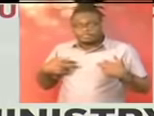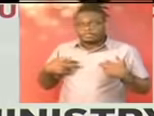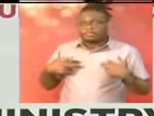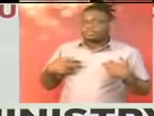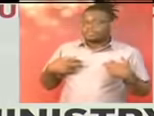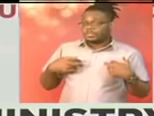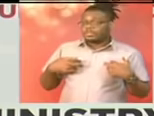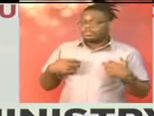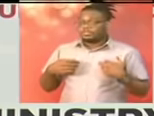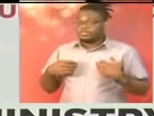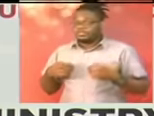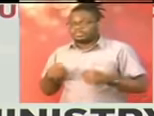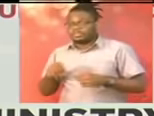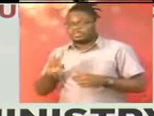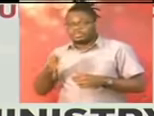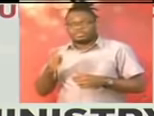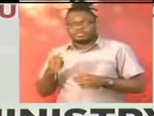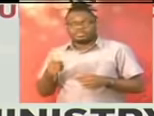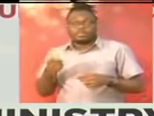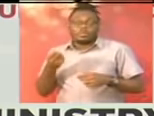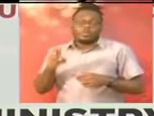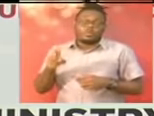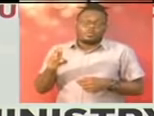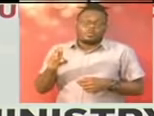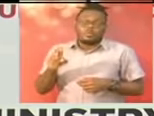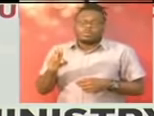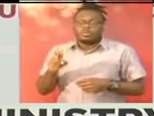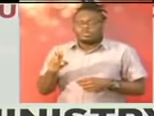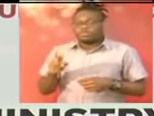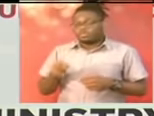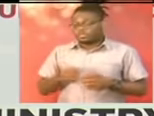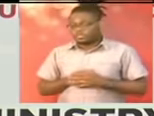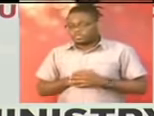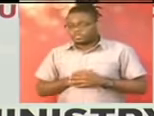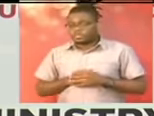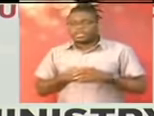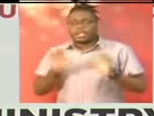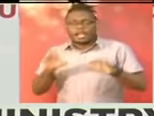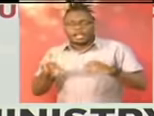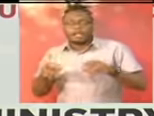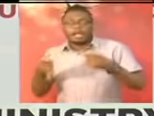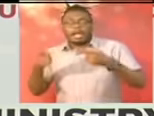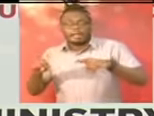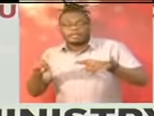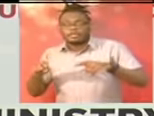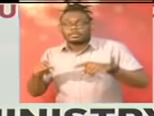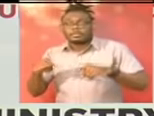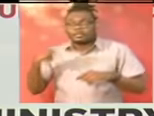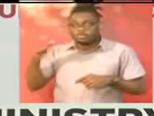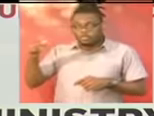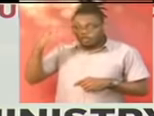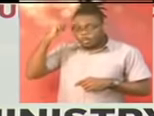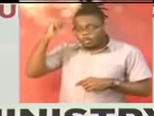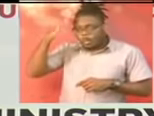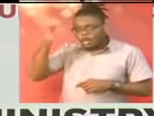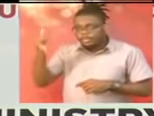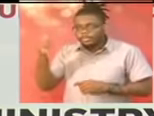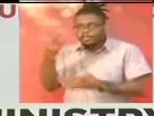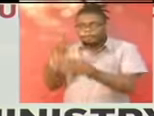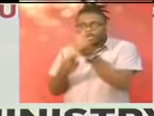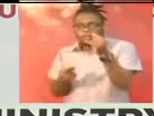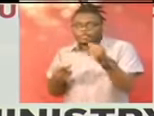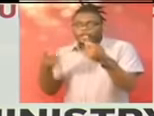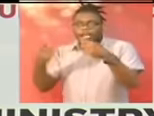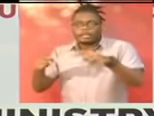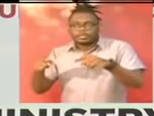introduced, which is the P1. So the answer to that is it's quite possible because both things are circulating at this point in time. And the answer to